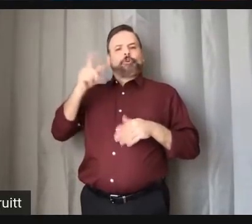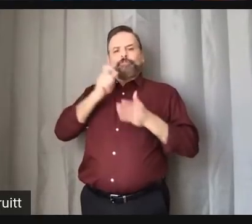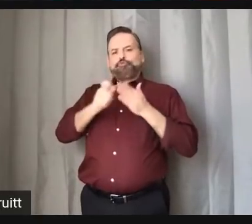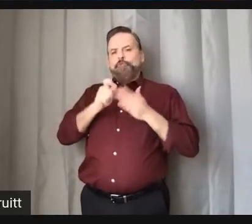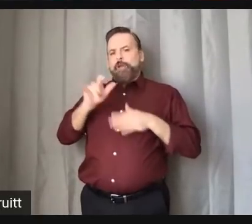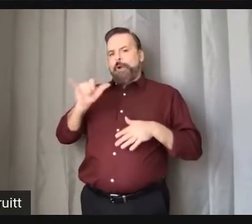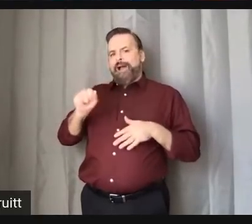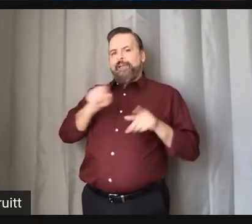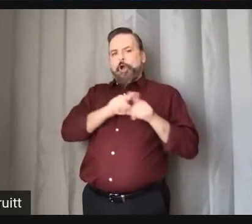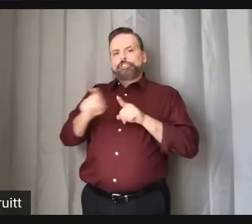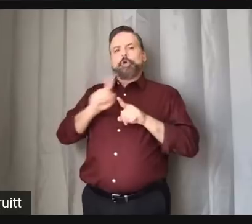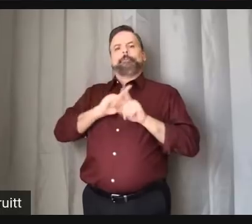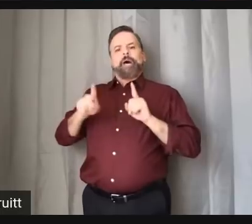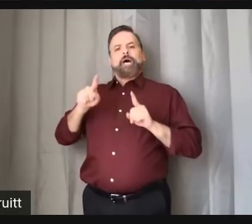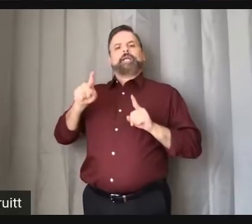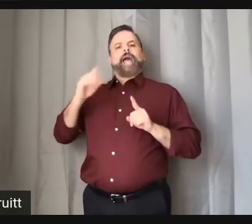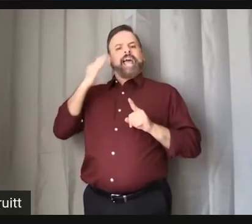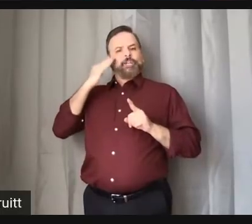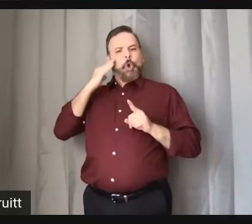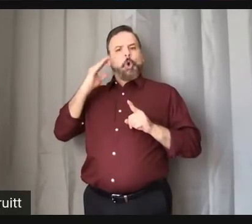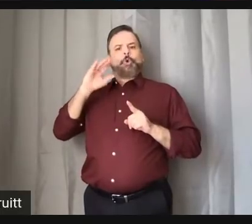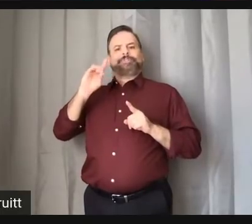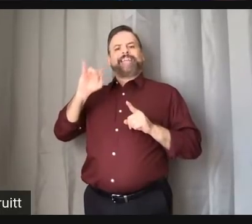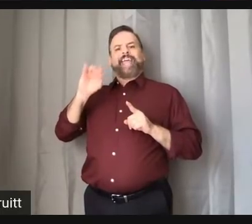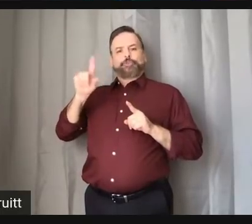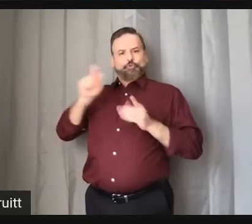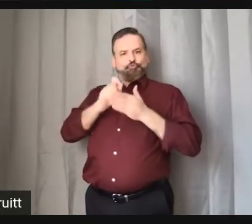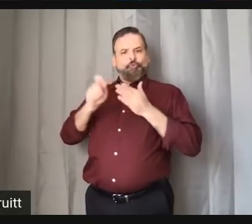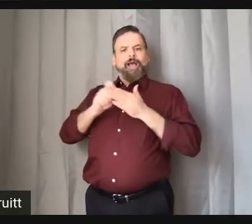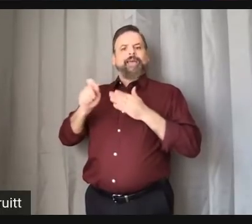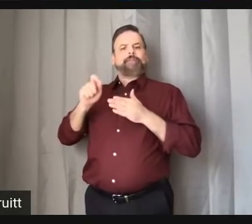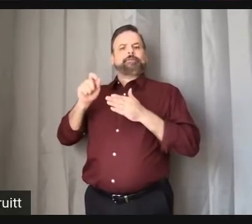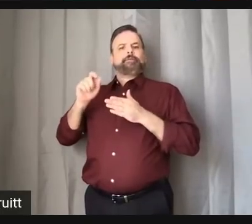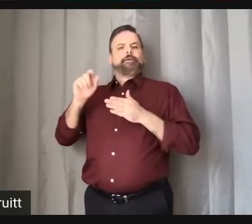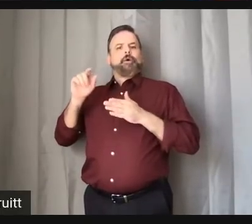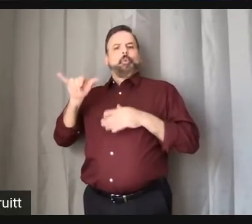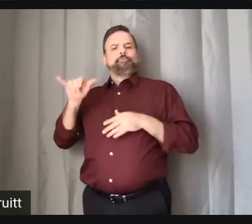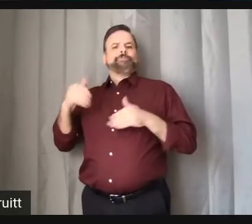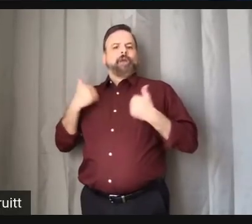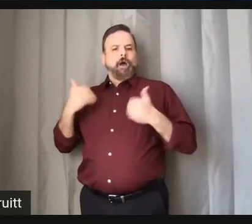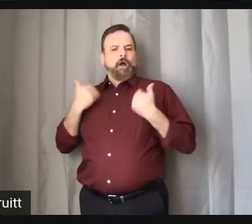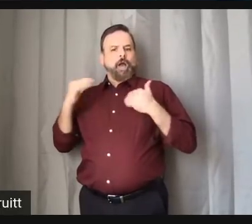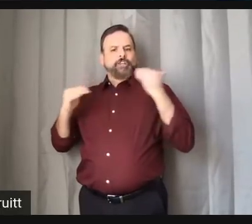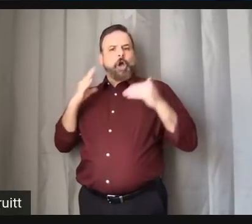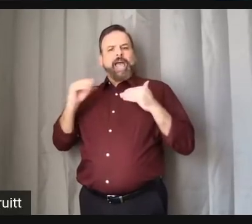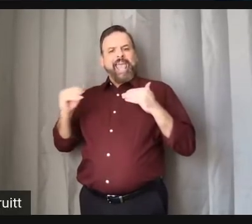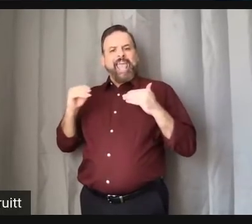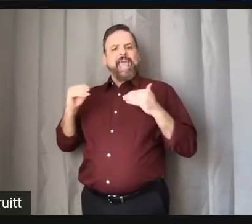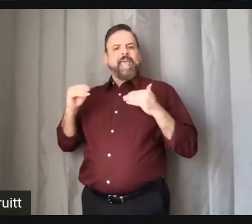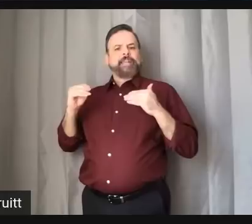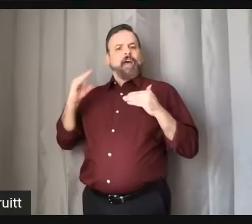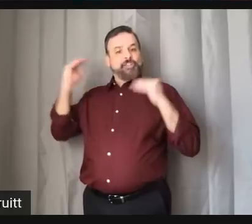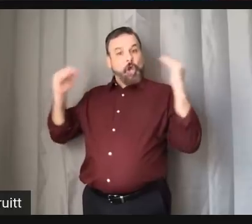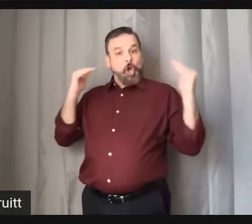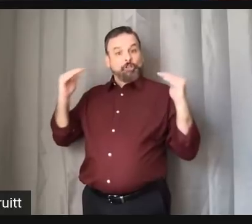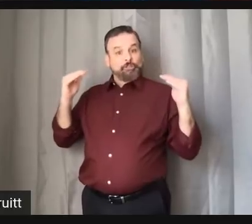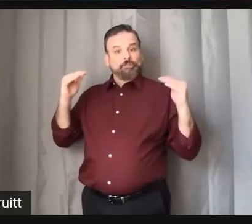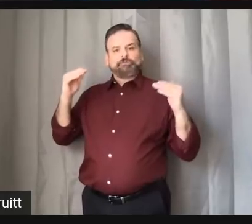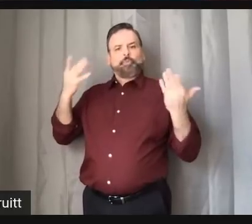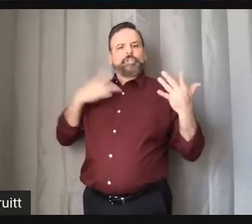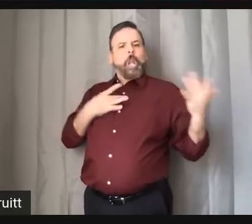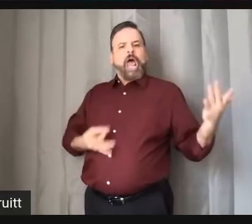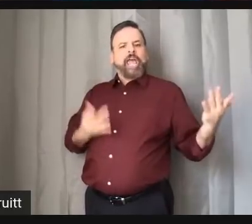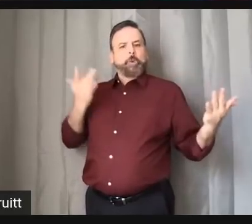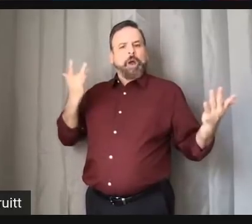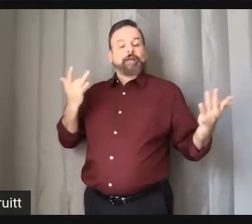and adult also. What do you like about middle grade? For me, I recognized as I was